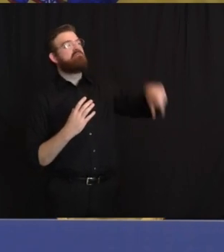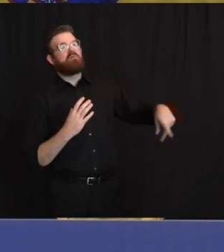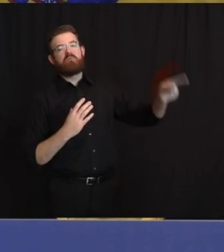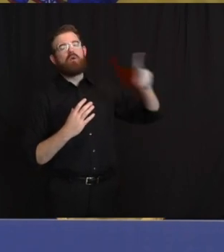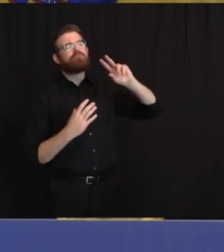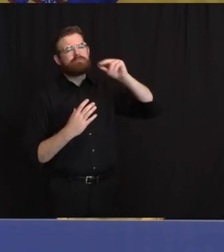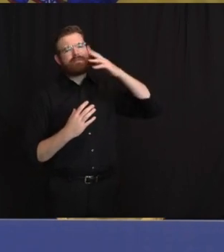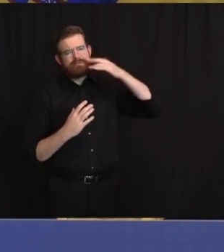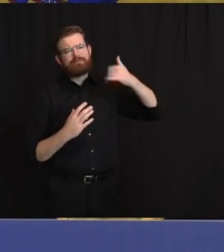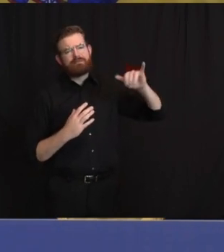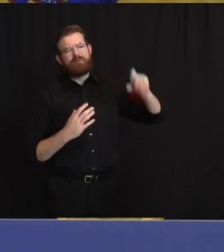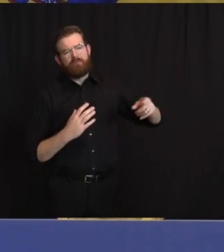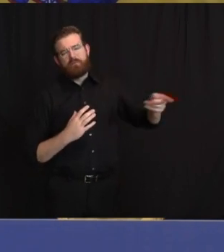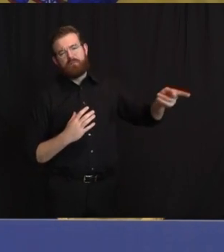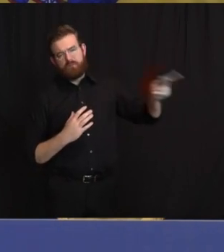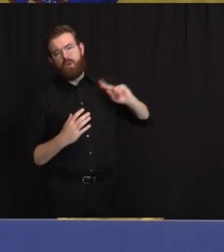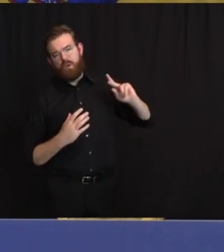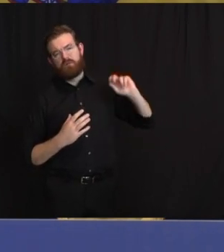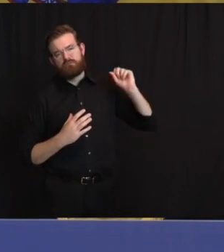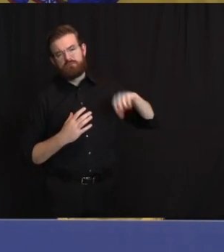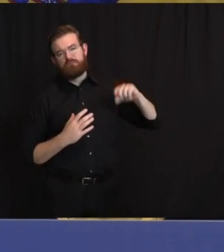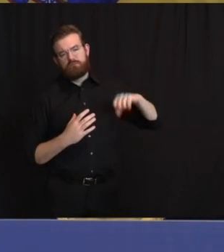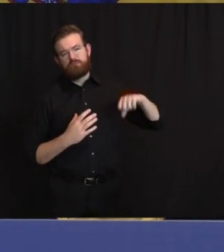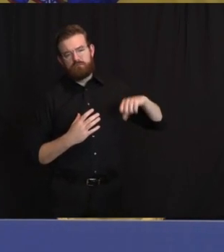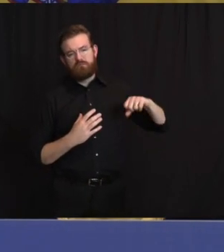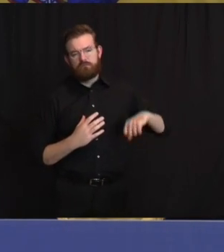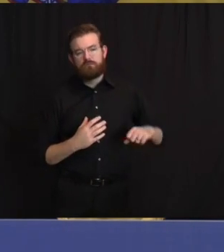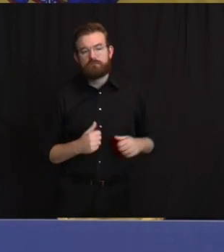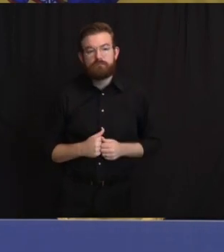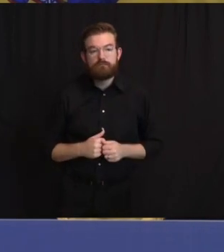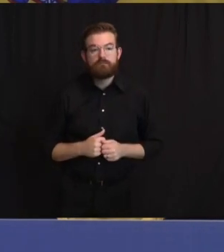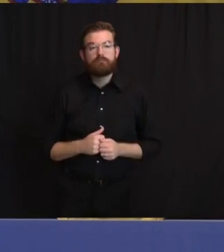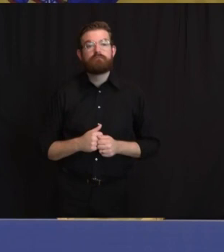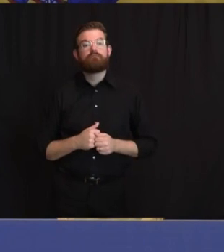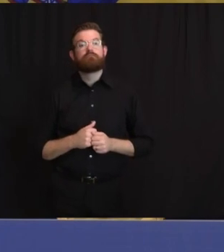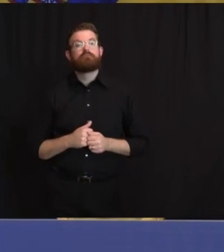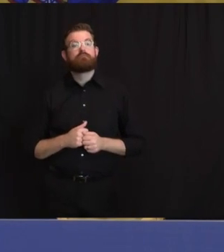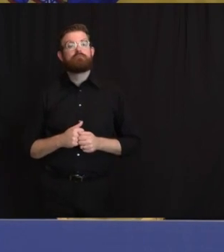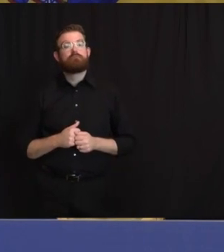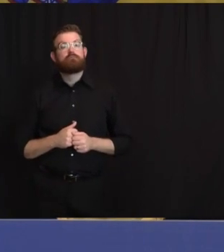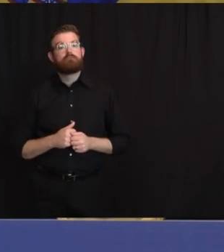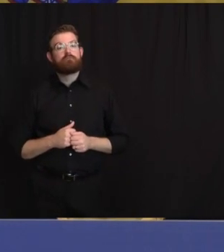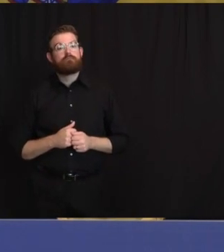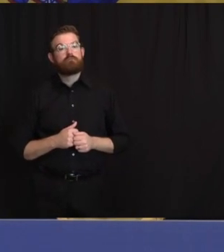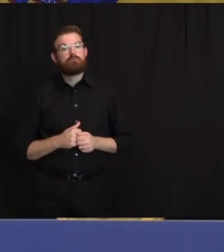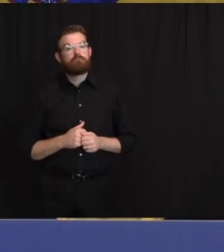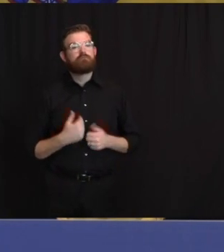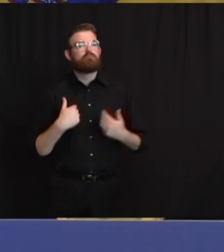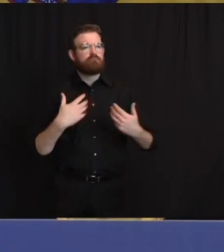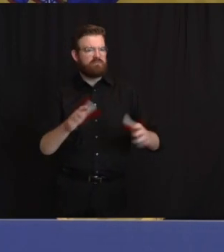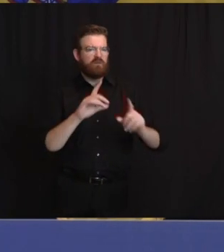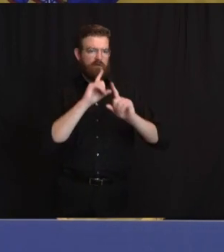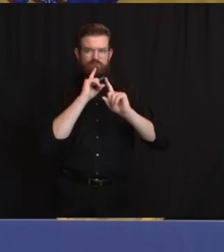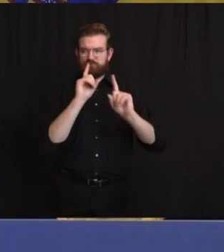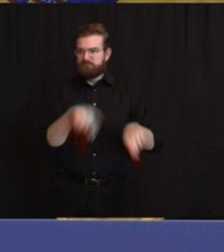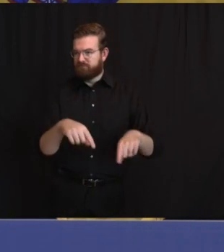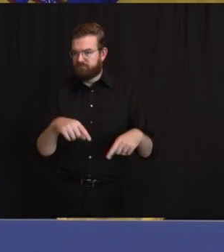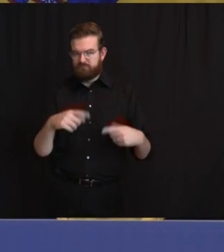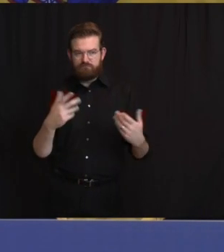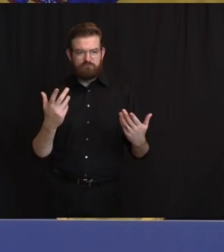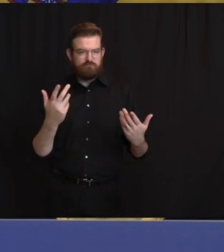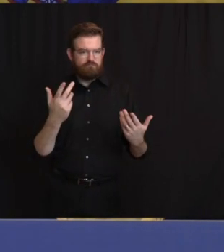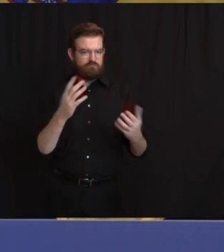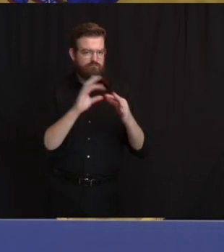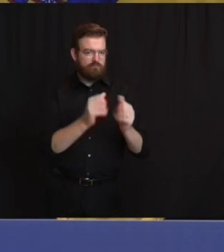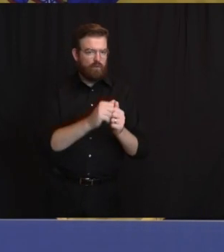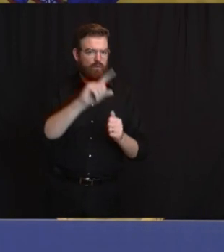to. I think we've already answered the question on your, are you going to make this information public? I just made that announcement today. Listen,